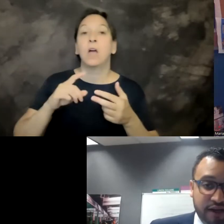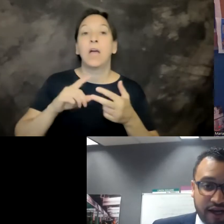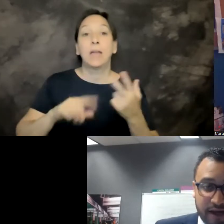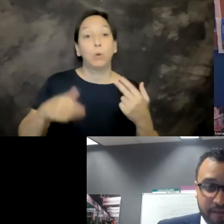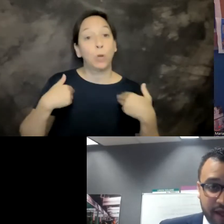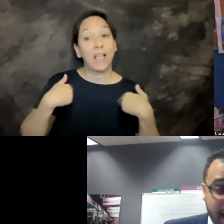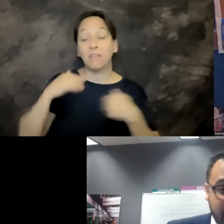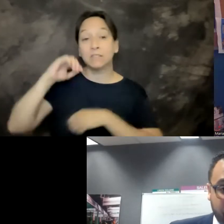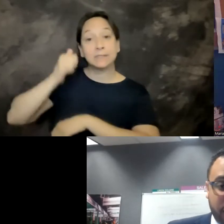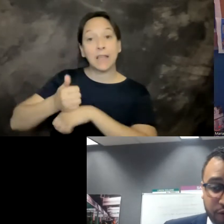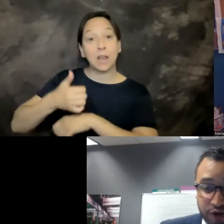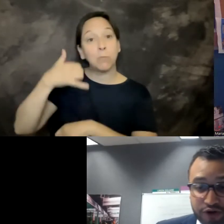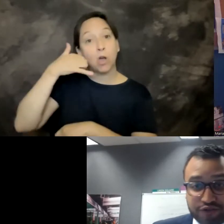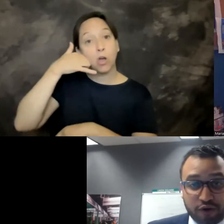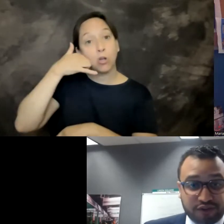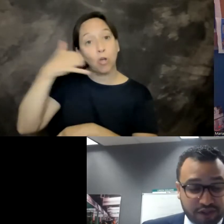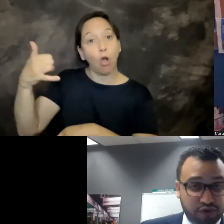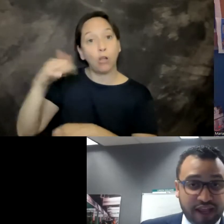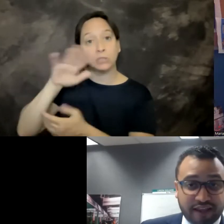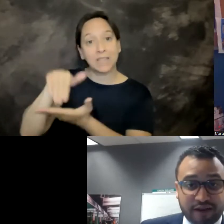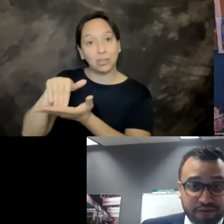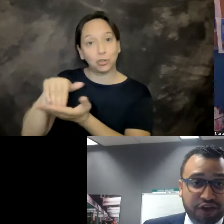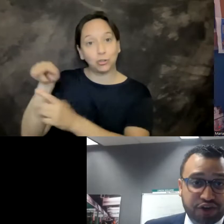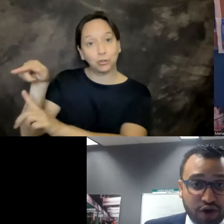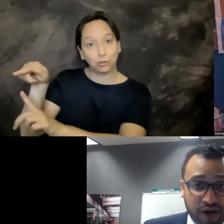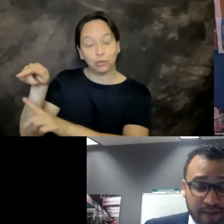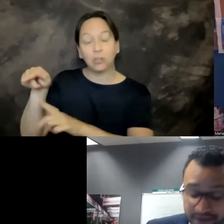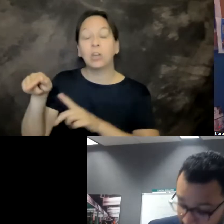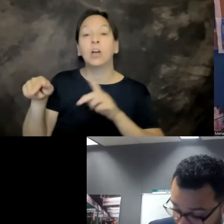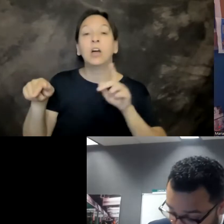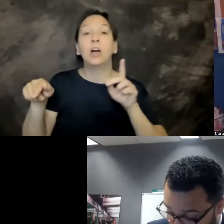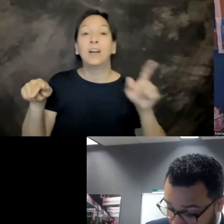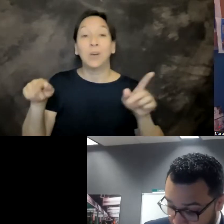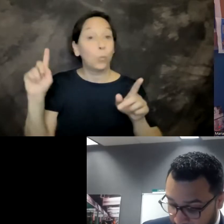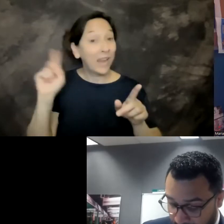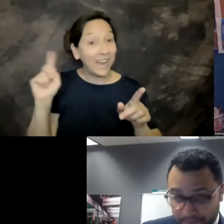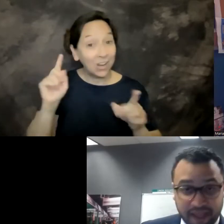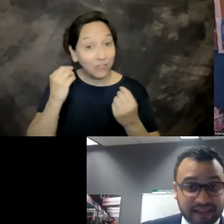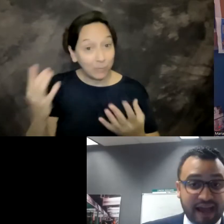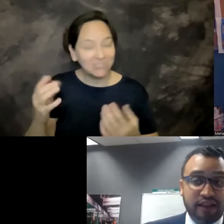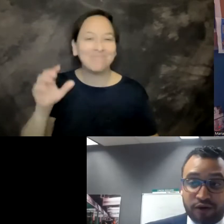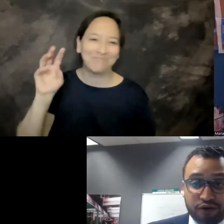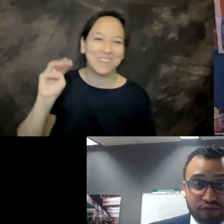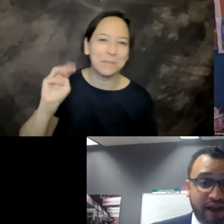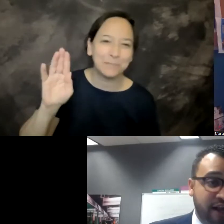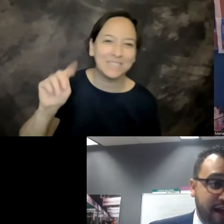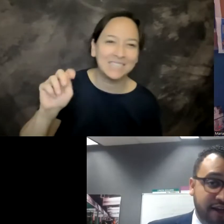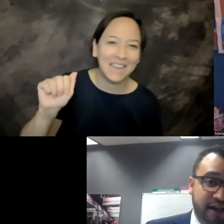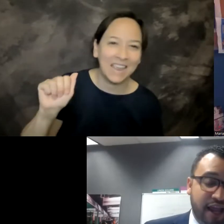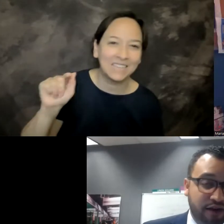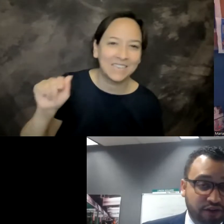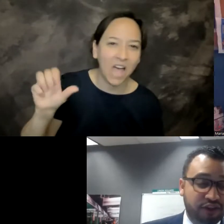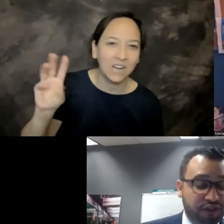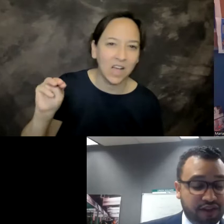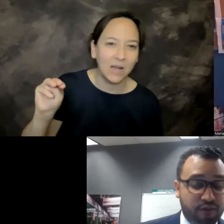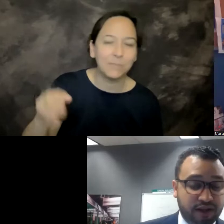center. And again, I would urge folks that you can get that information on going to mbta.com and download the rider guide.